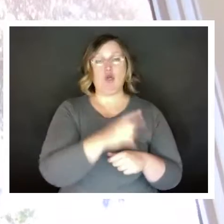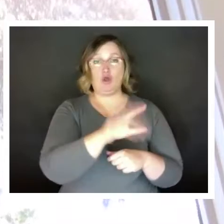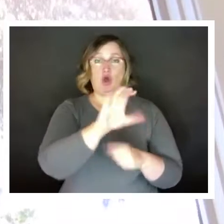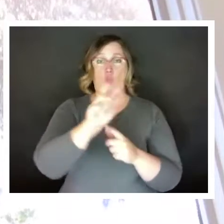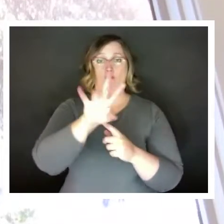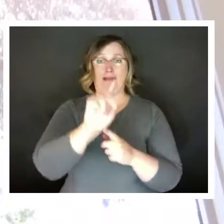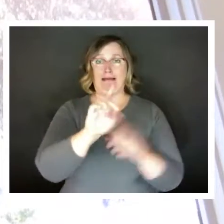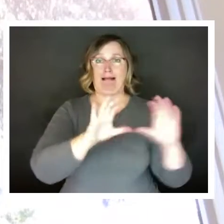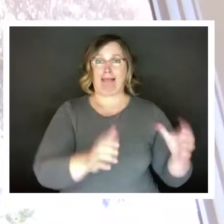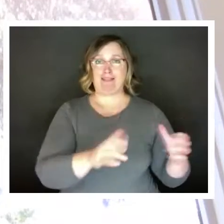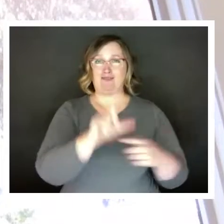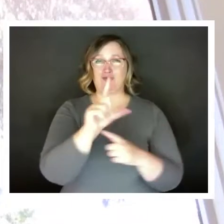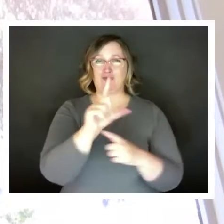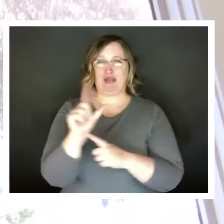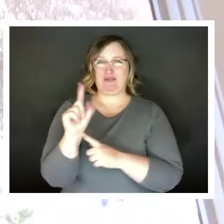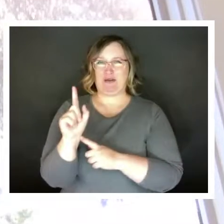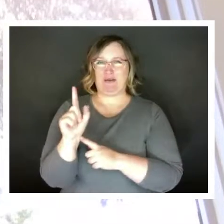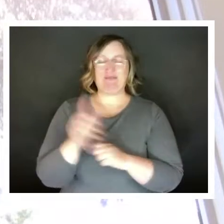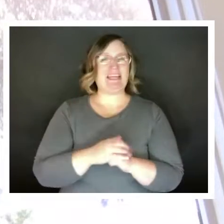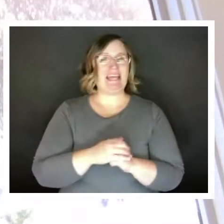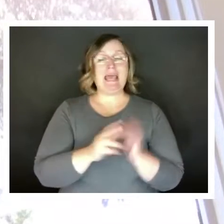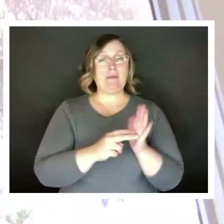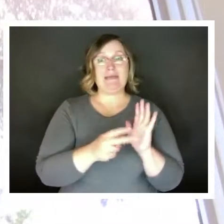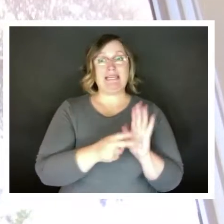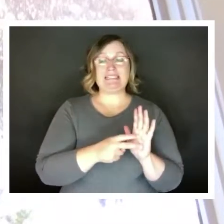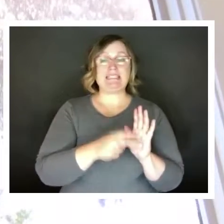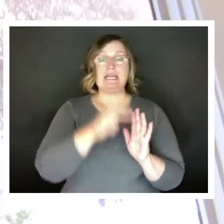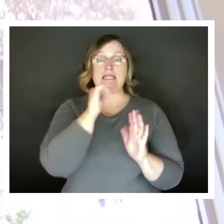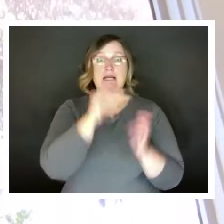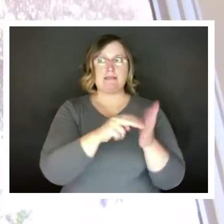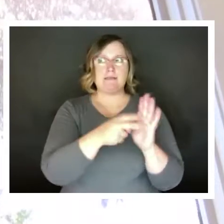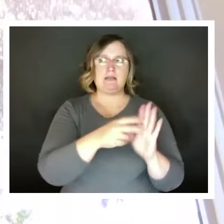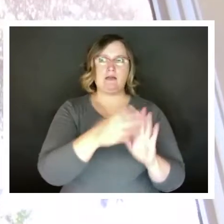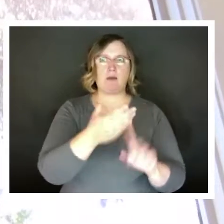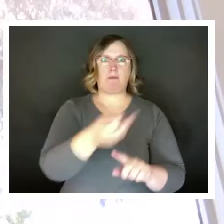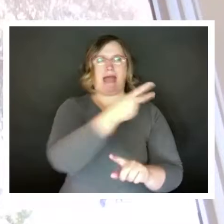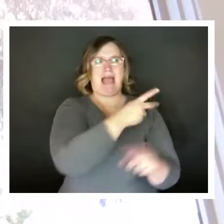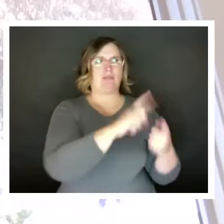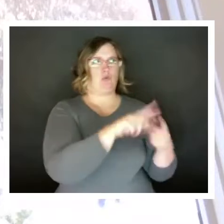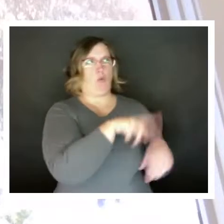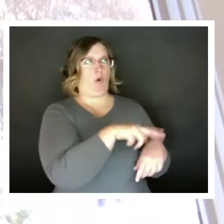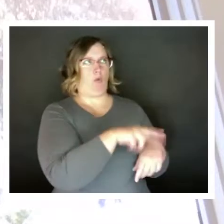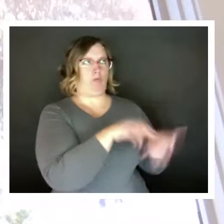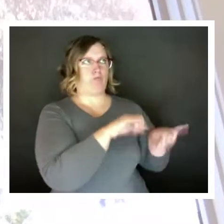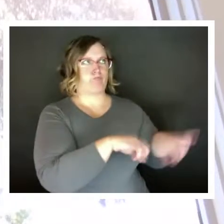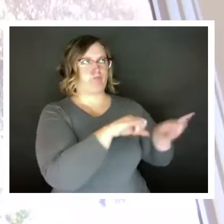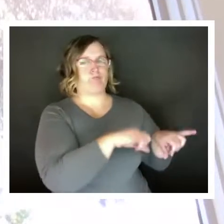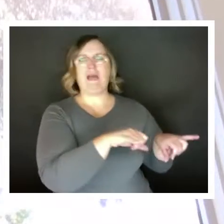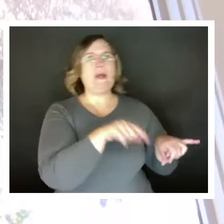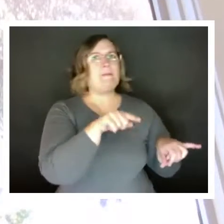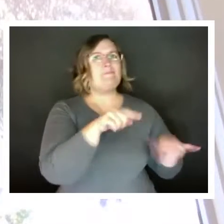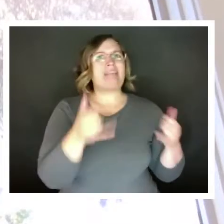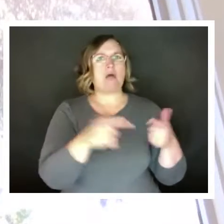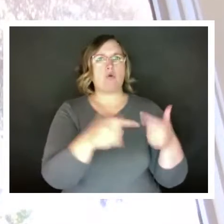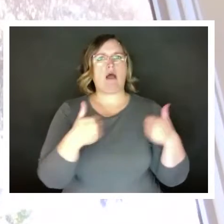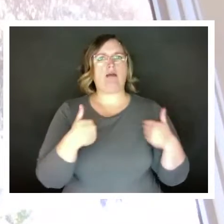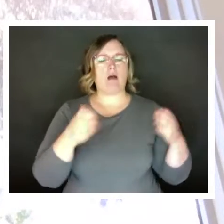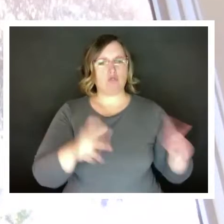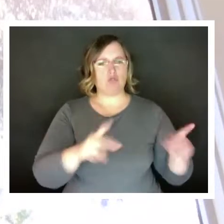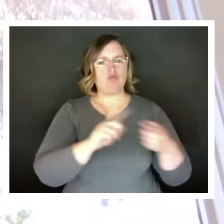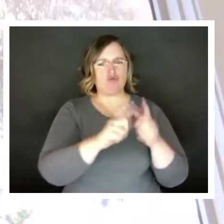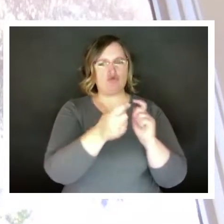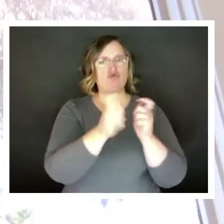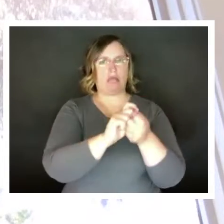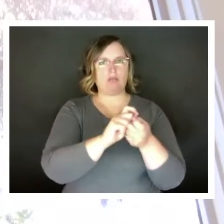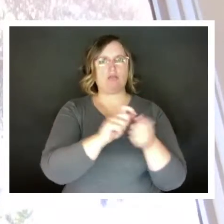2021. What that means is not a return to past normalities, but an opportunity to change systemic poverty and health systems that are harmful